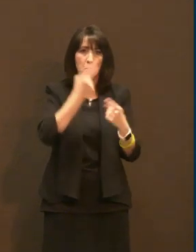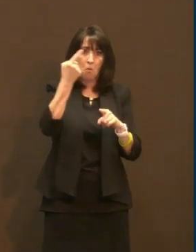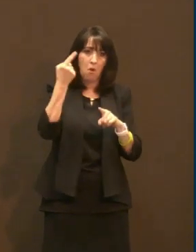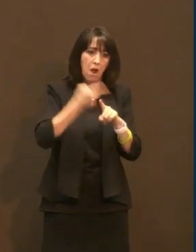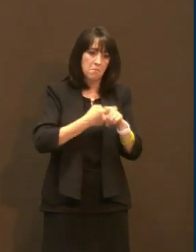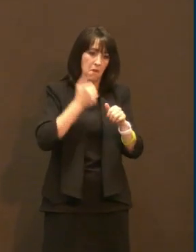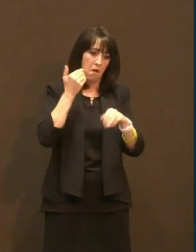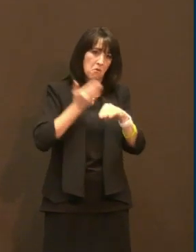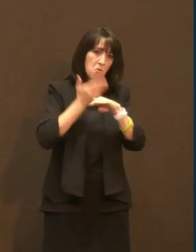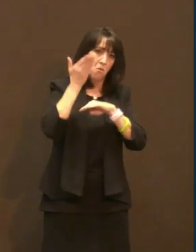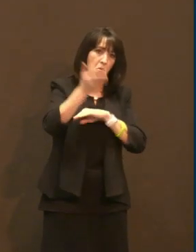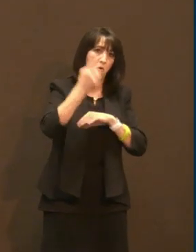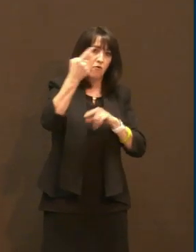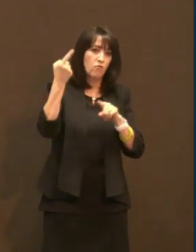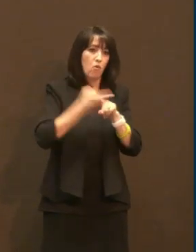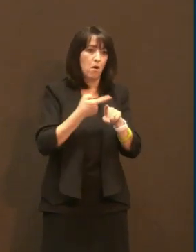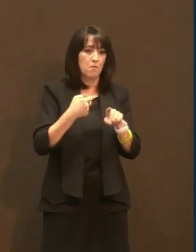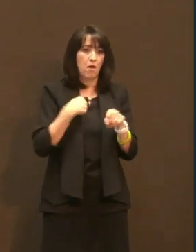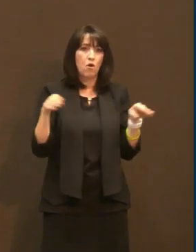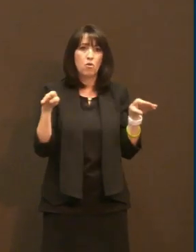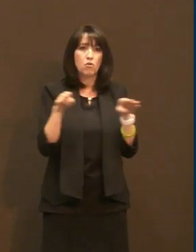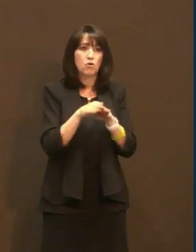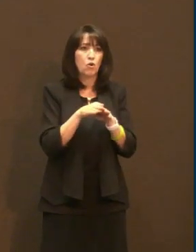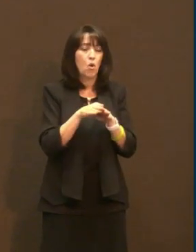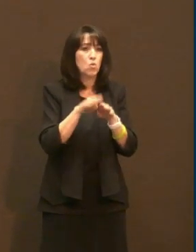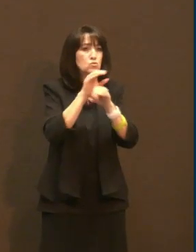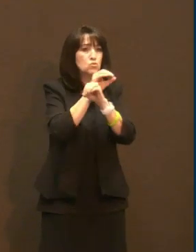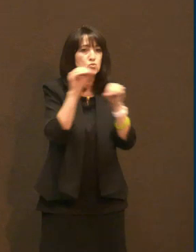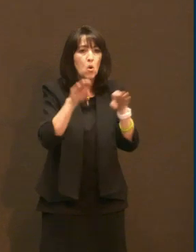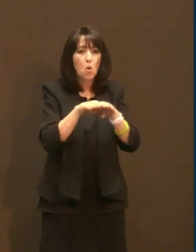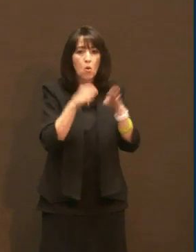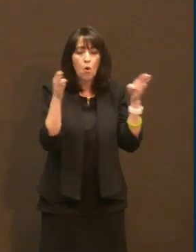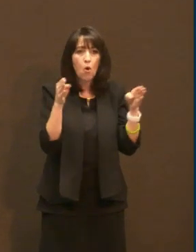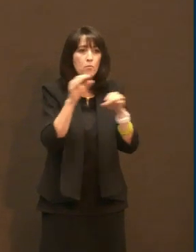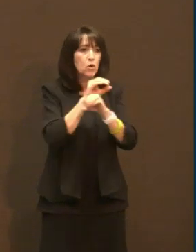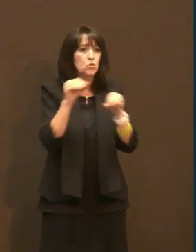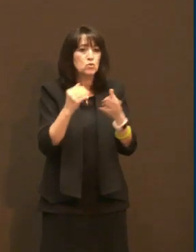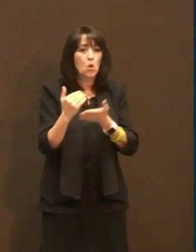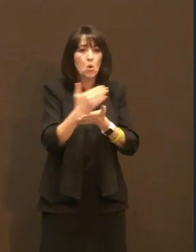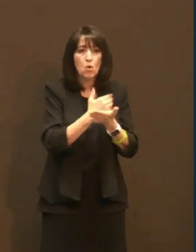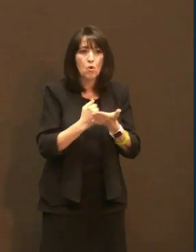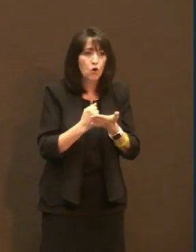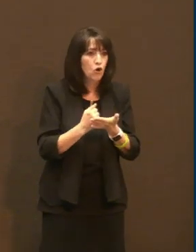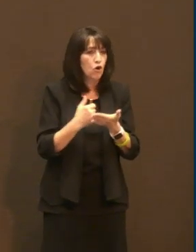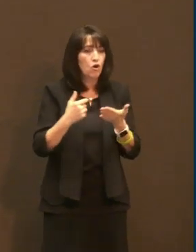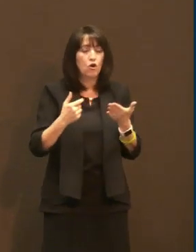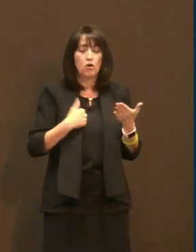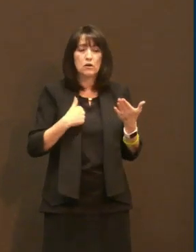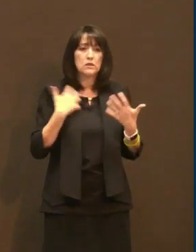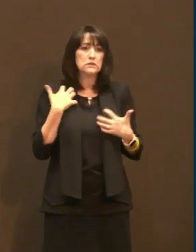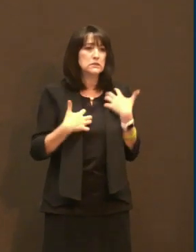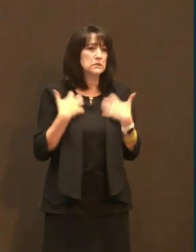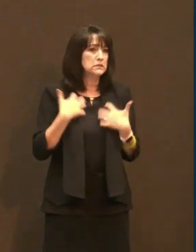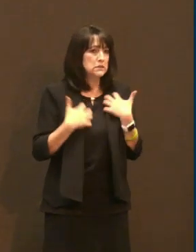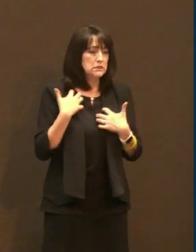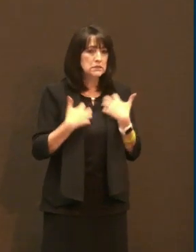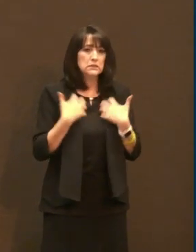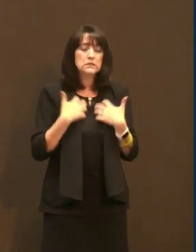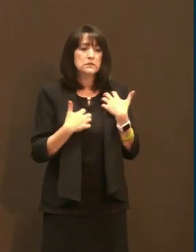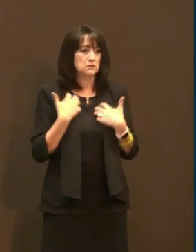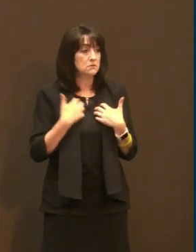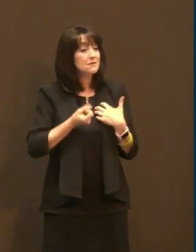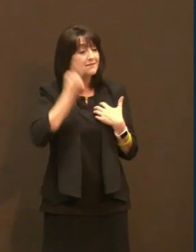need to and want to go back to work. I hear it every single day. That's not a statistical